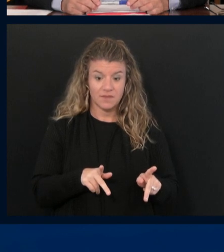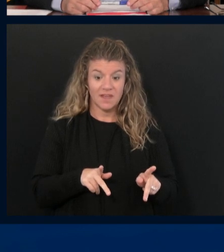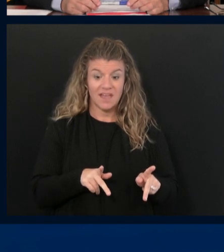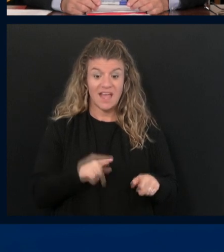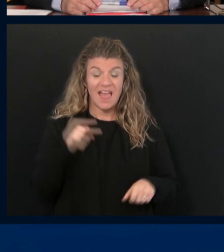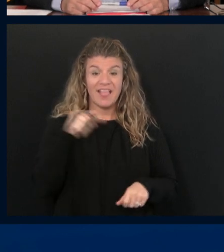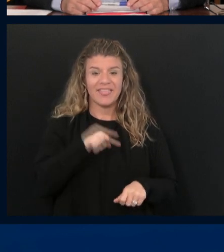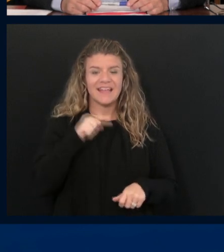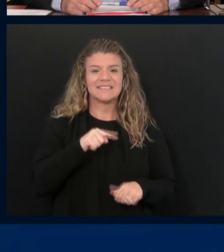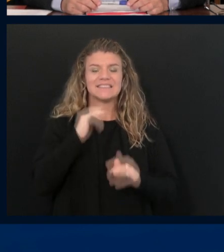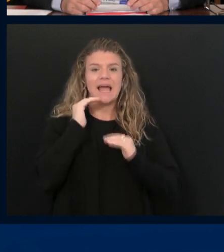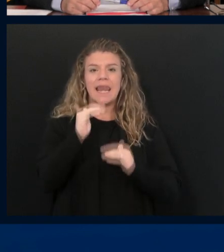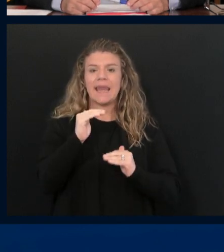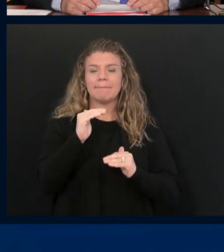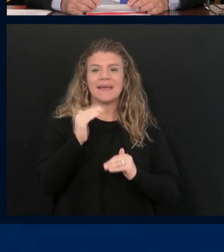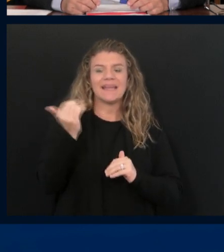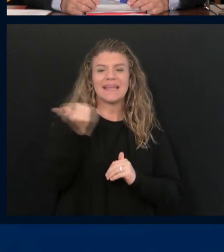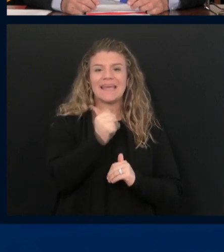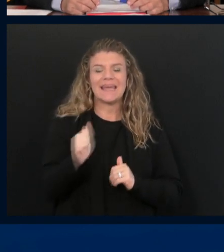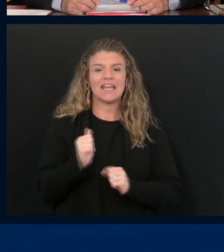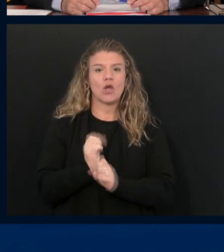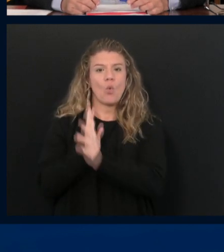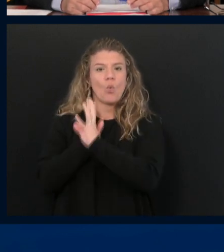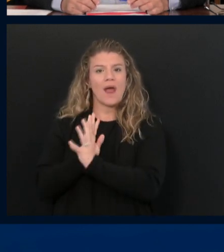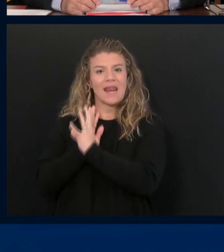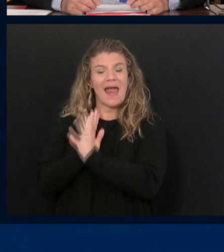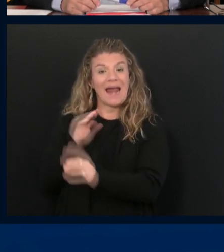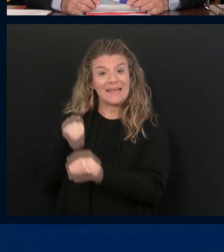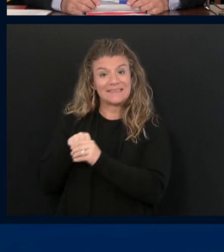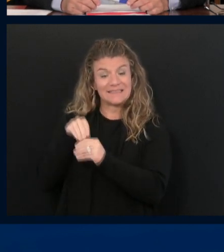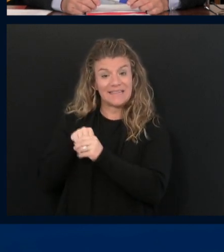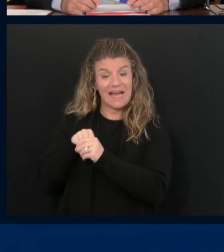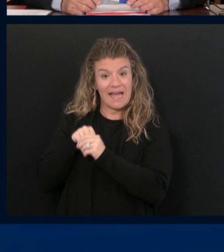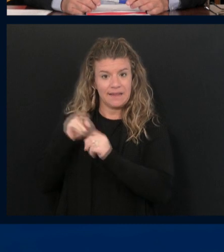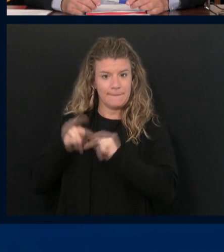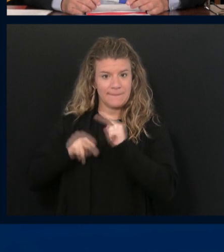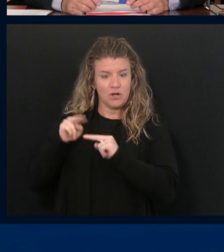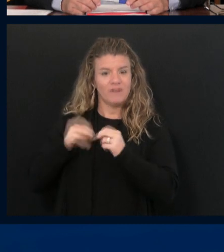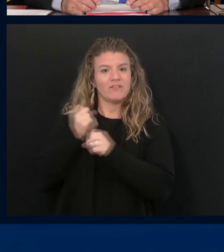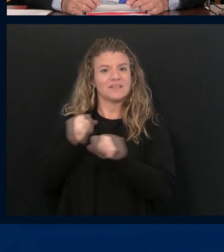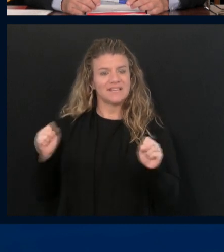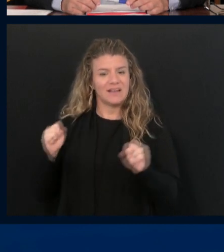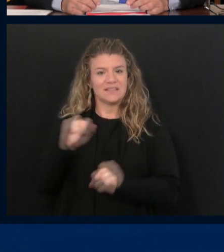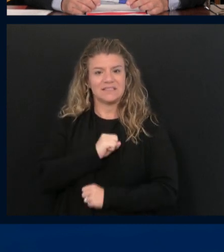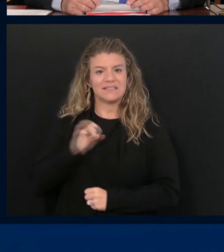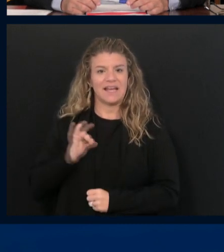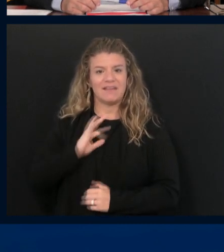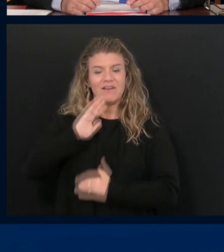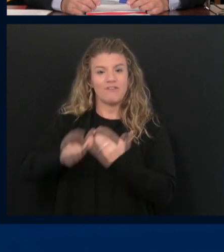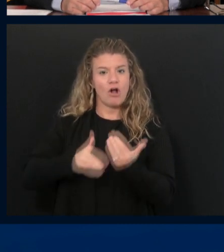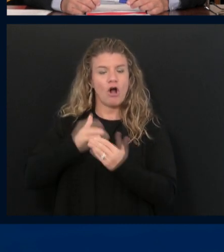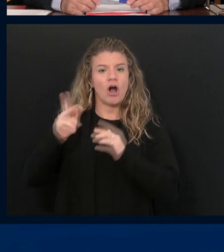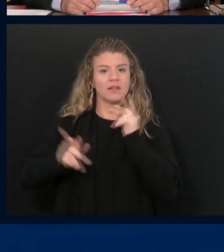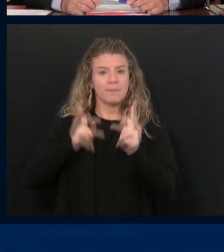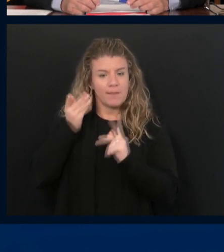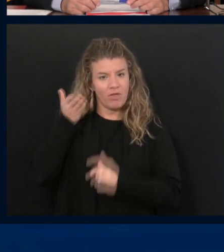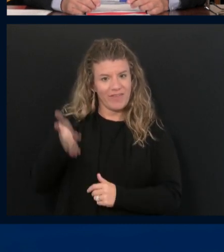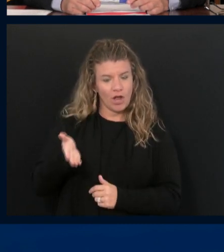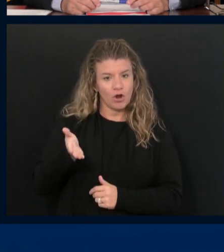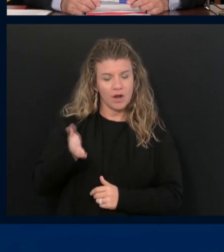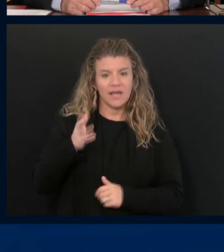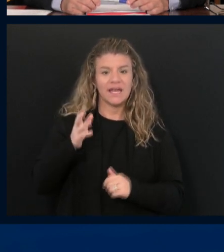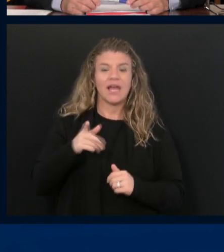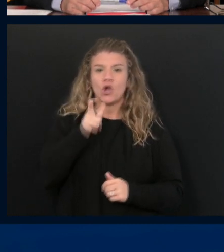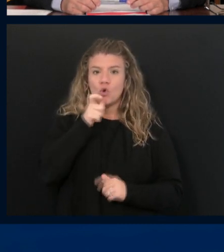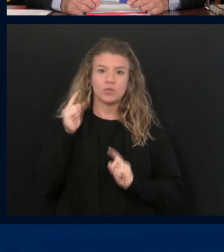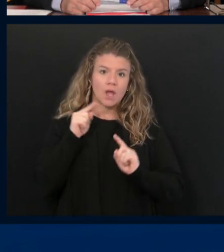This is to limit any waiting line inside the buildings for the safety of the staff and everyone there and the people that are